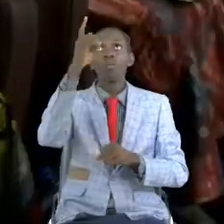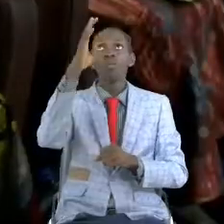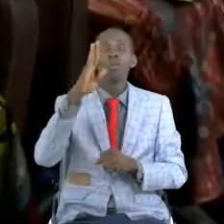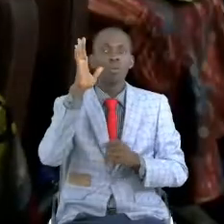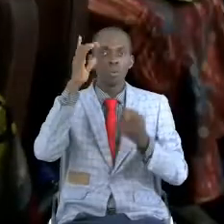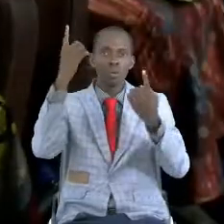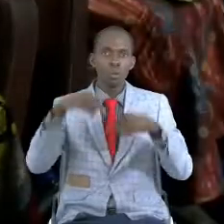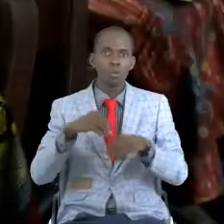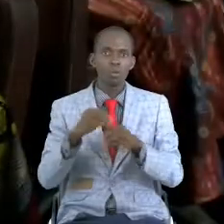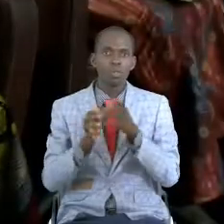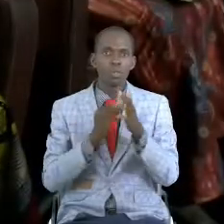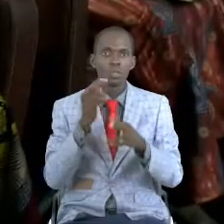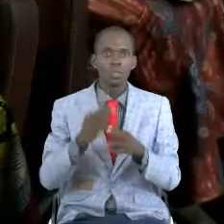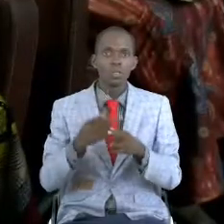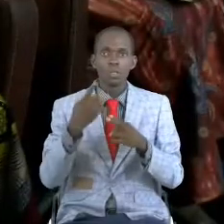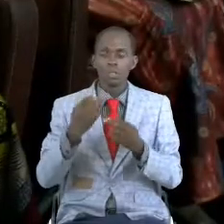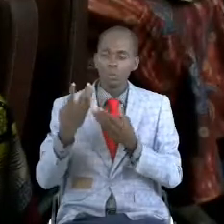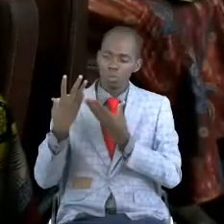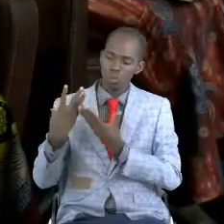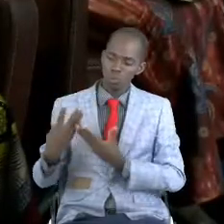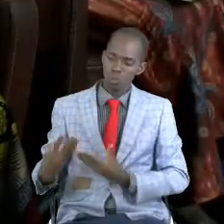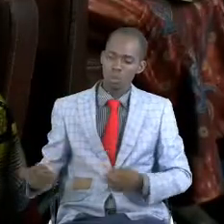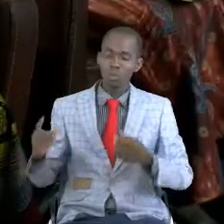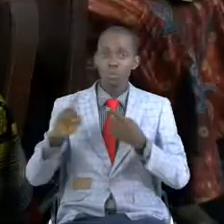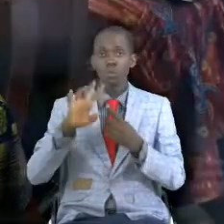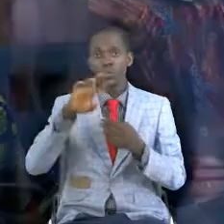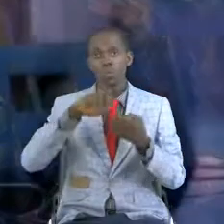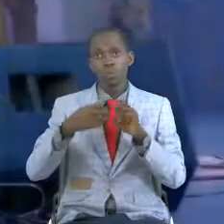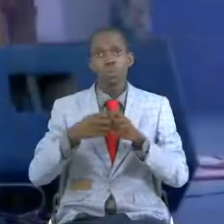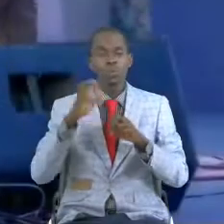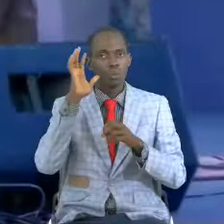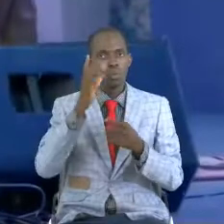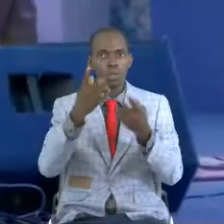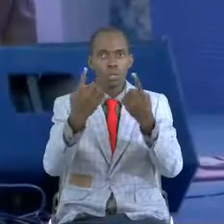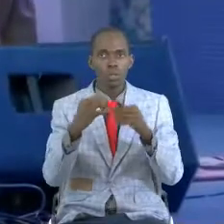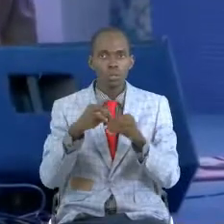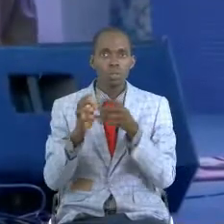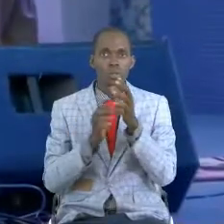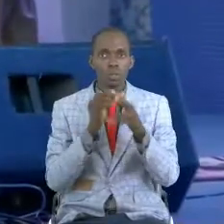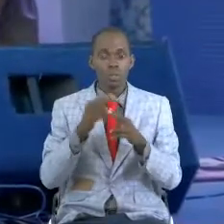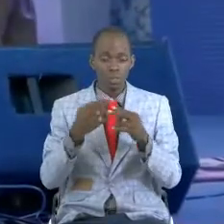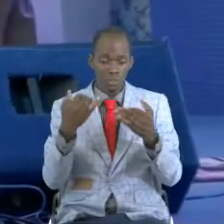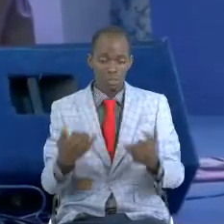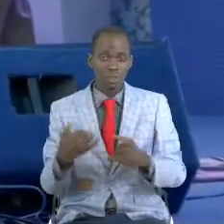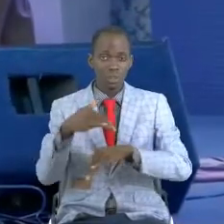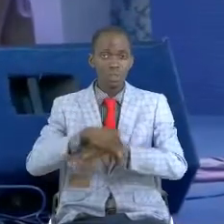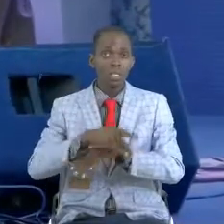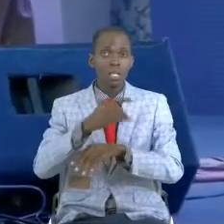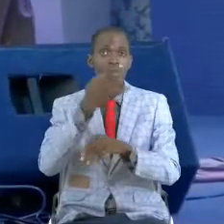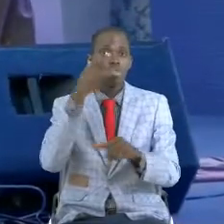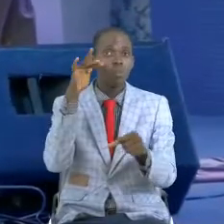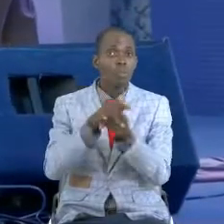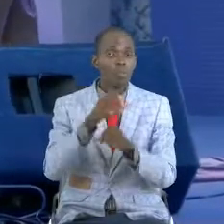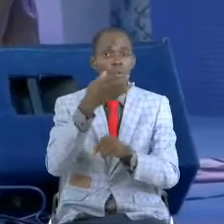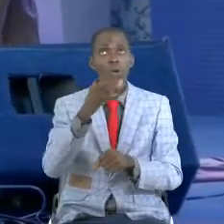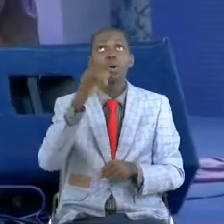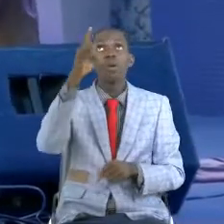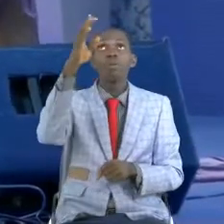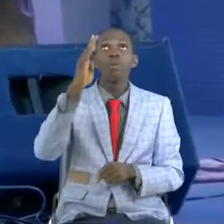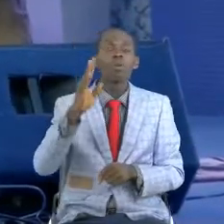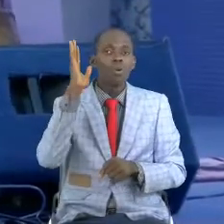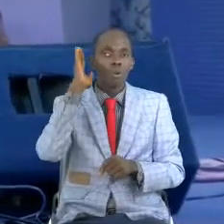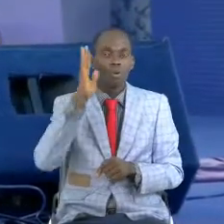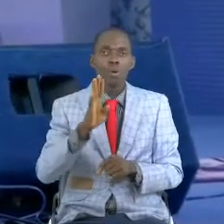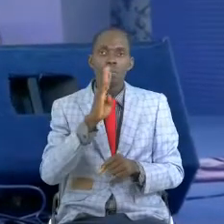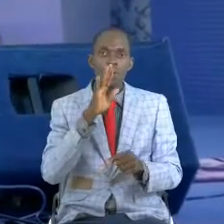The solution to your problem will come. Tonight, the promises of God will be fulfilled in your